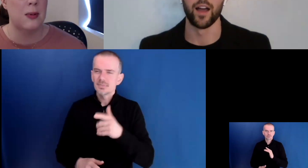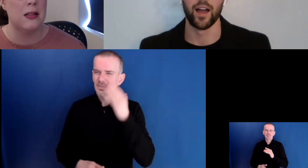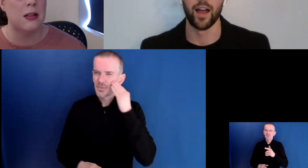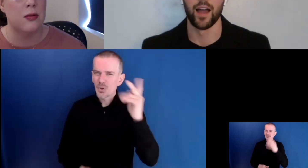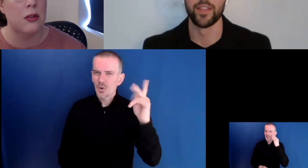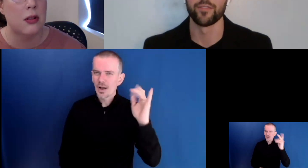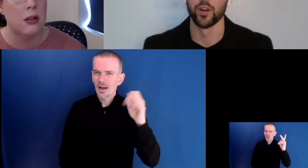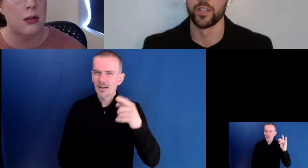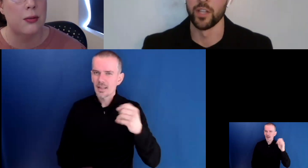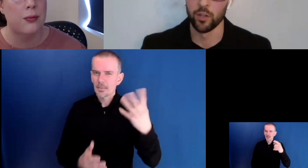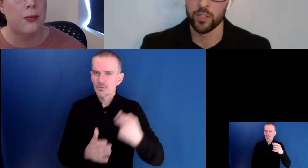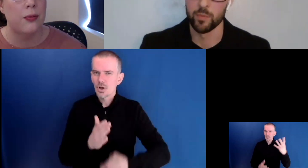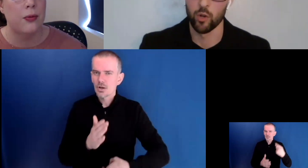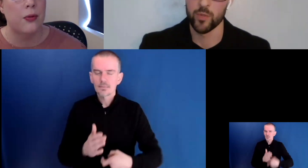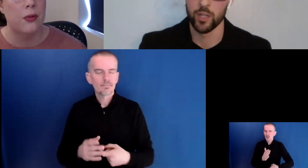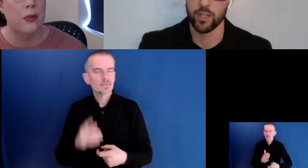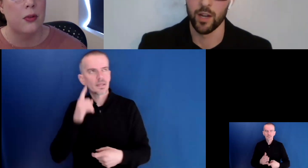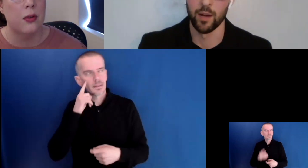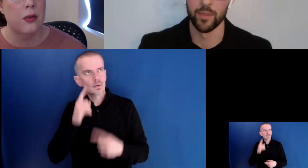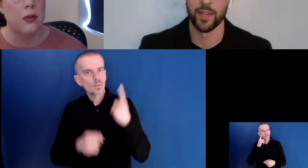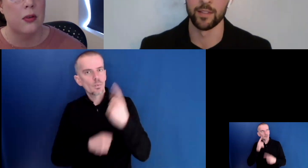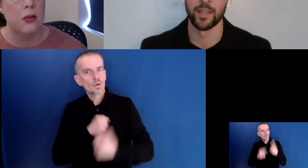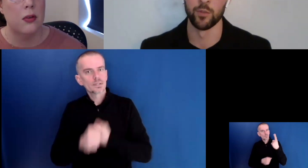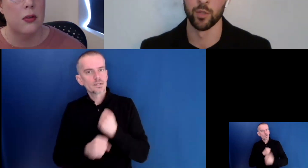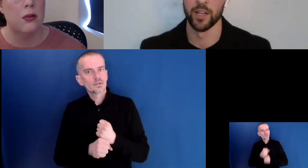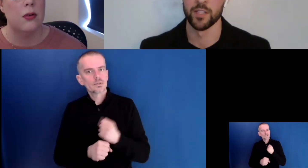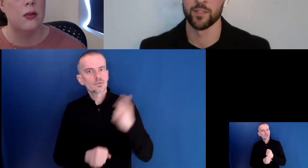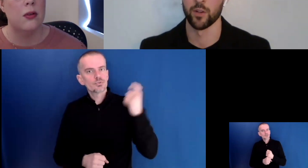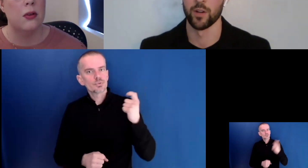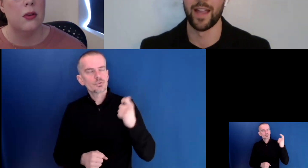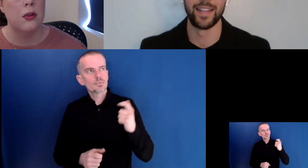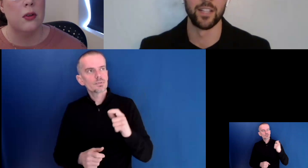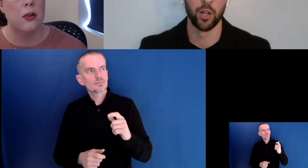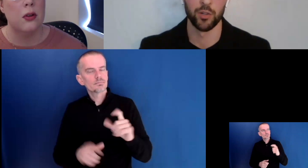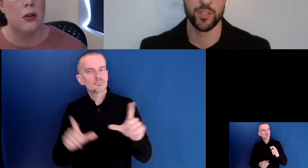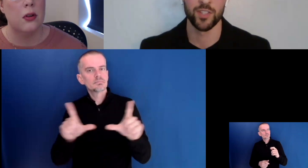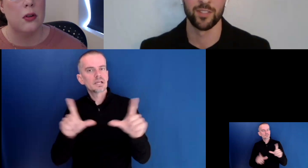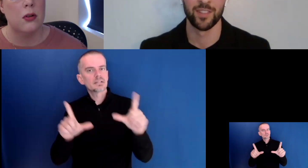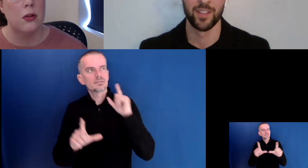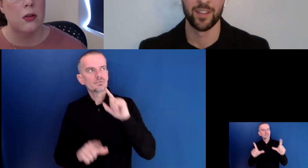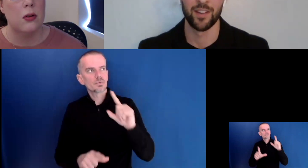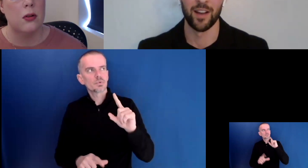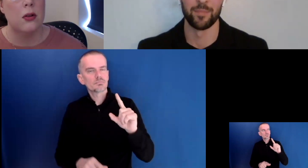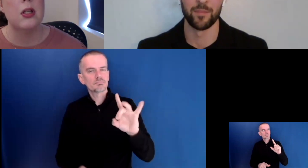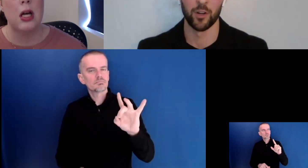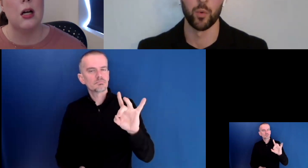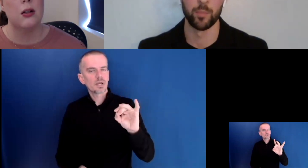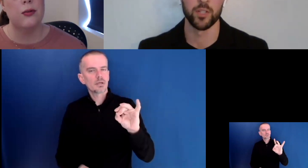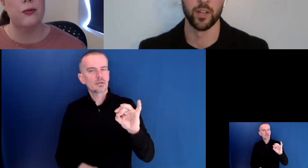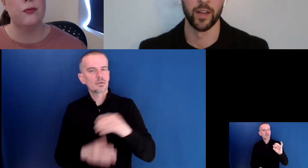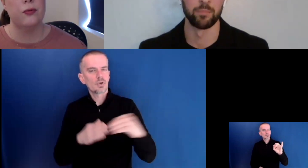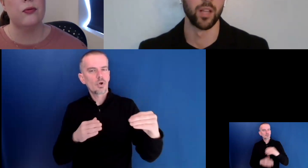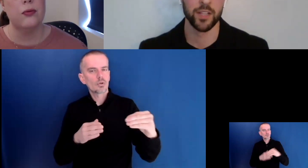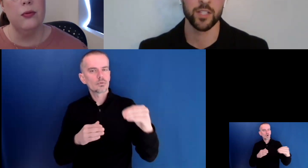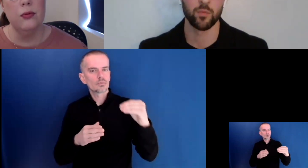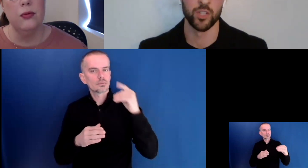very inexpensive. I think for a year subscription, they give you a license for $80, for